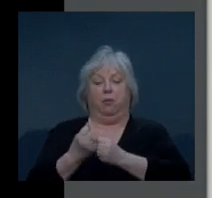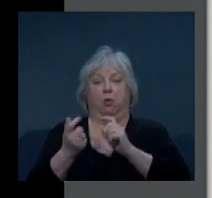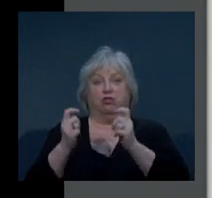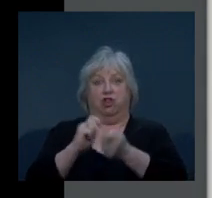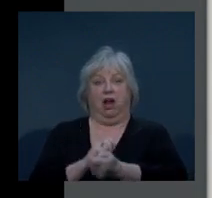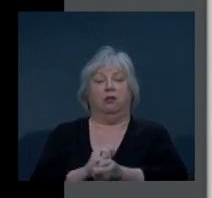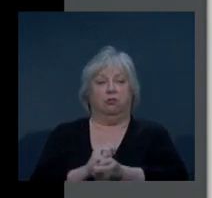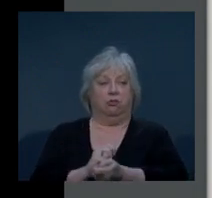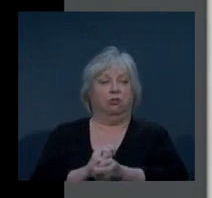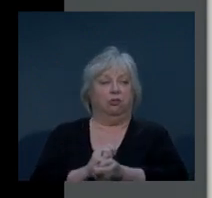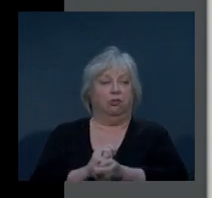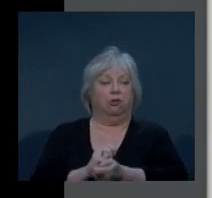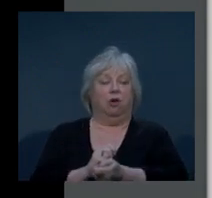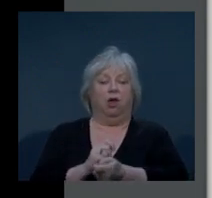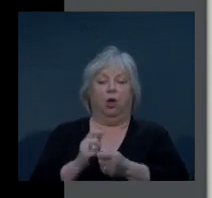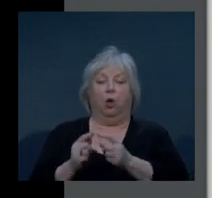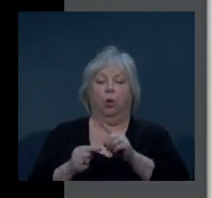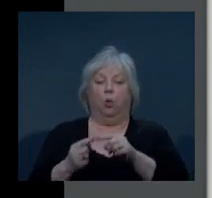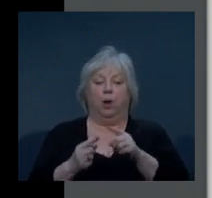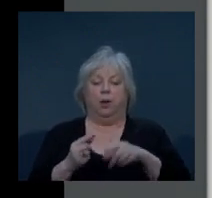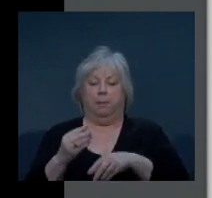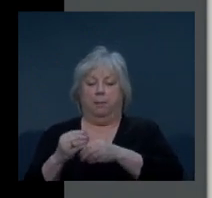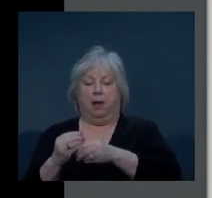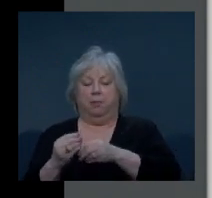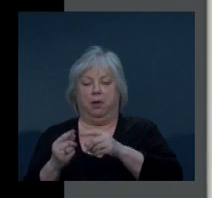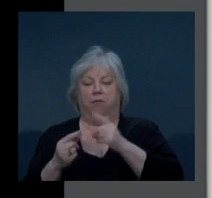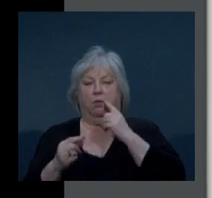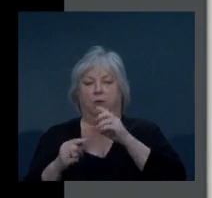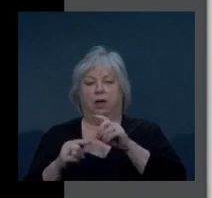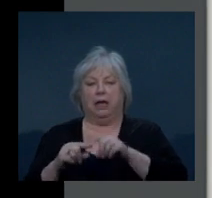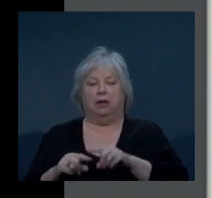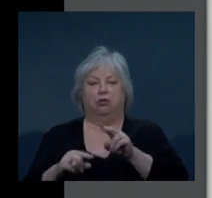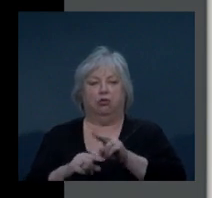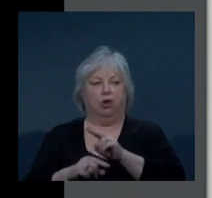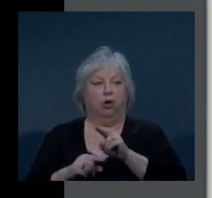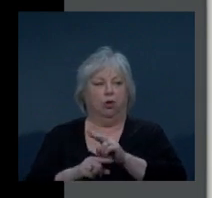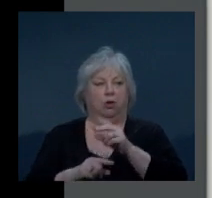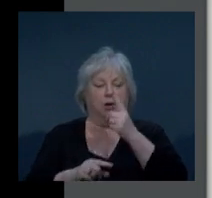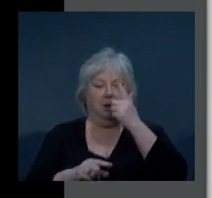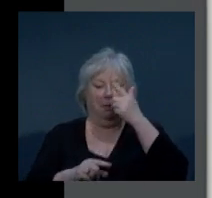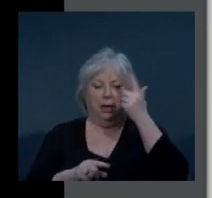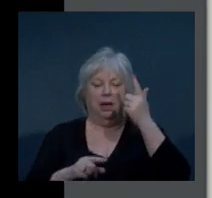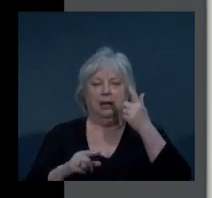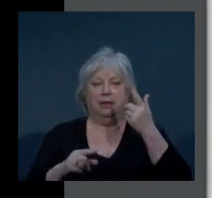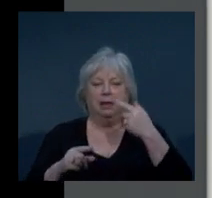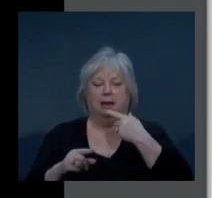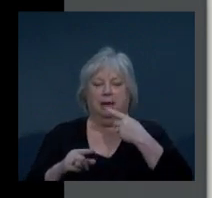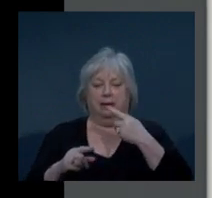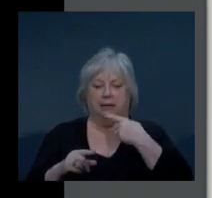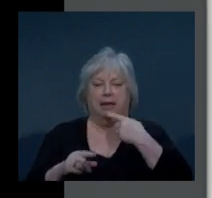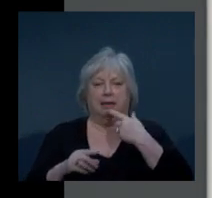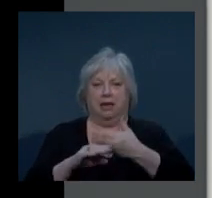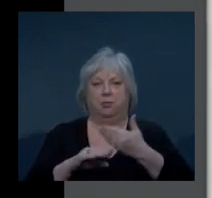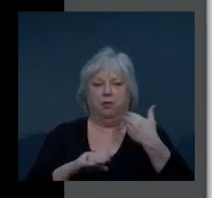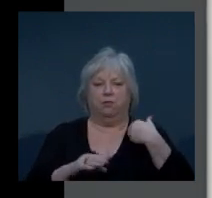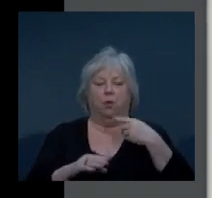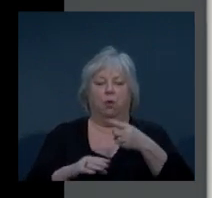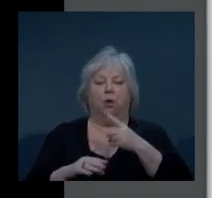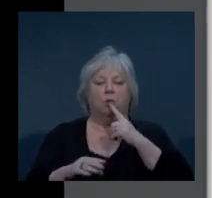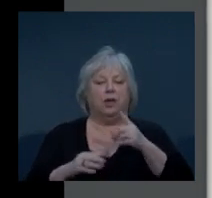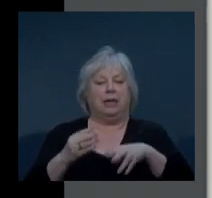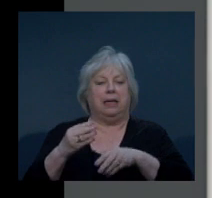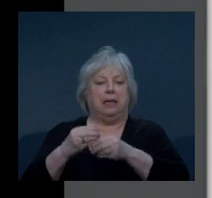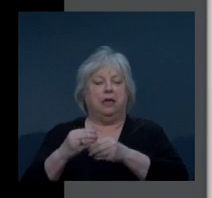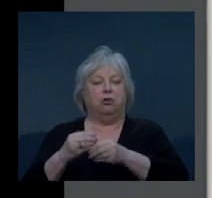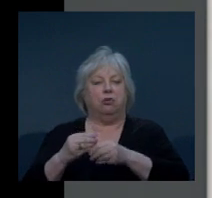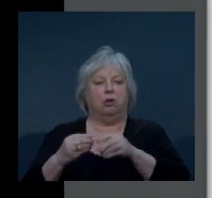this amendment to that for the conditional use, because as you mentioned previously, it was the